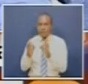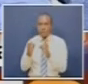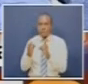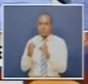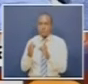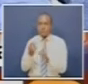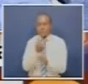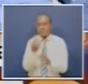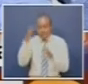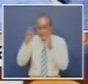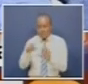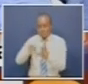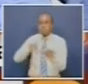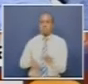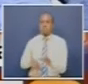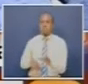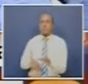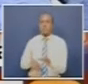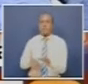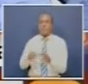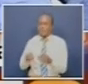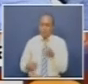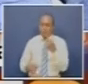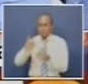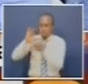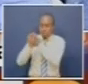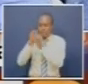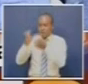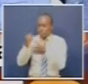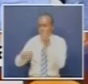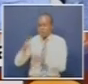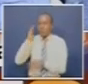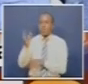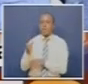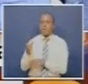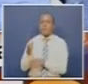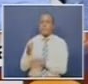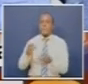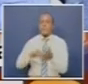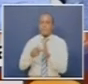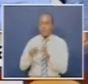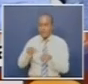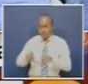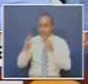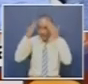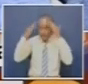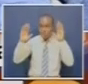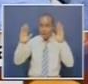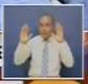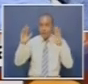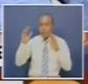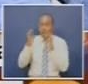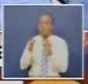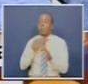alone. It will be an early Christmas party for Jubilee in the literal sense. So I think they are all conscious of the fact that for them to